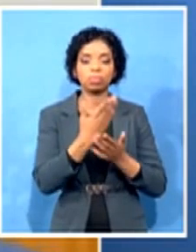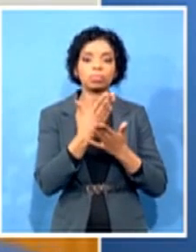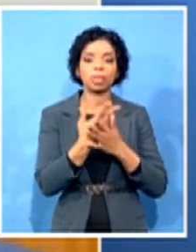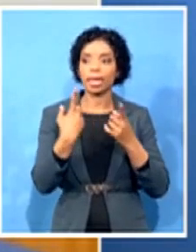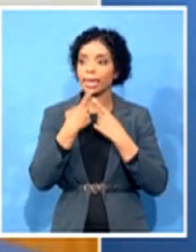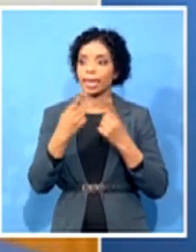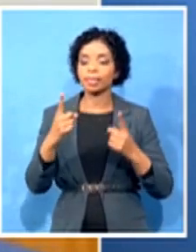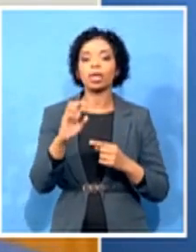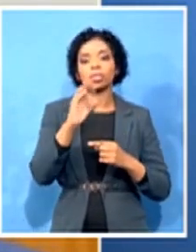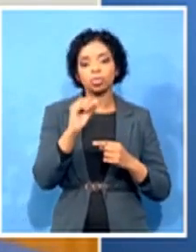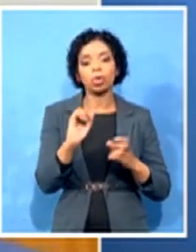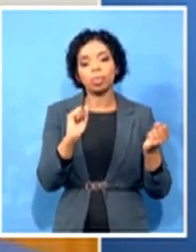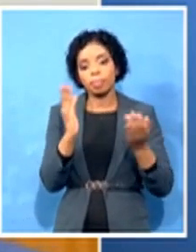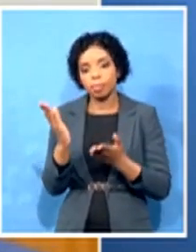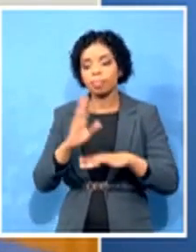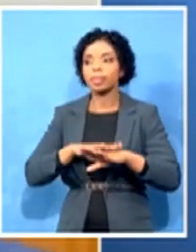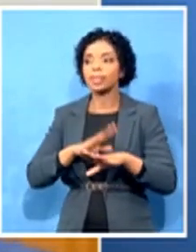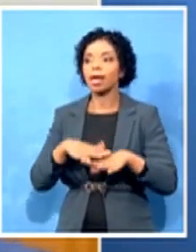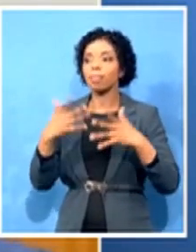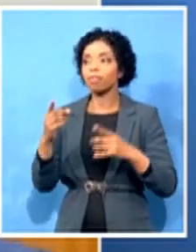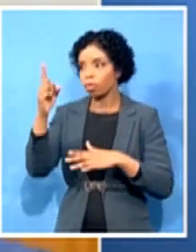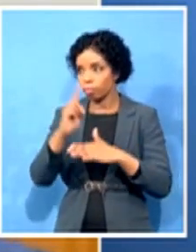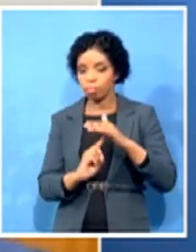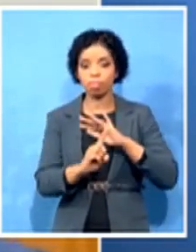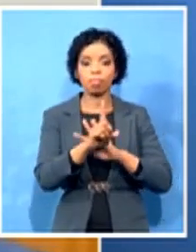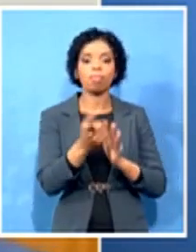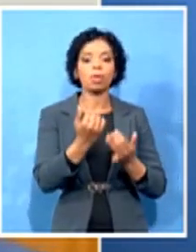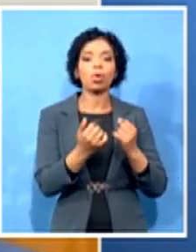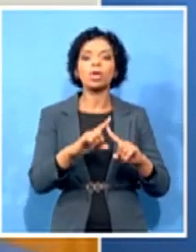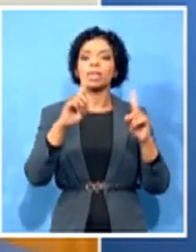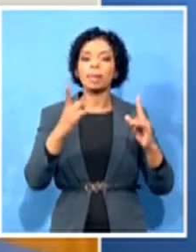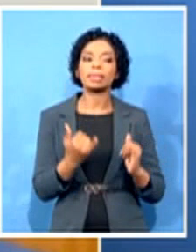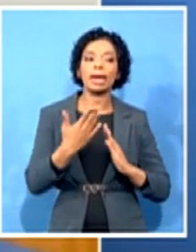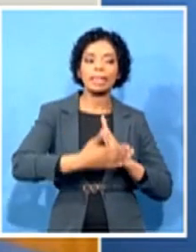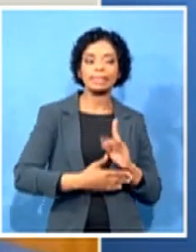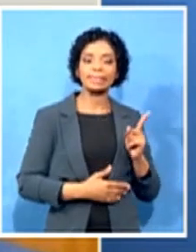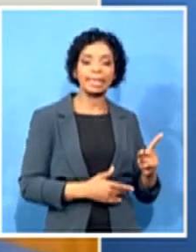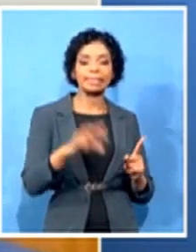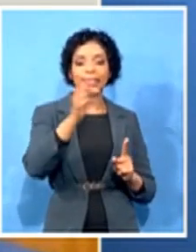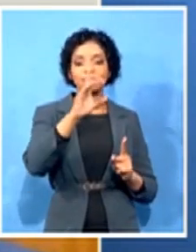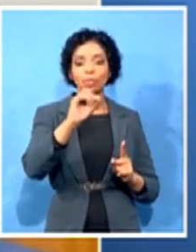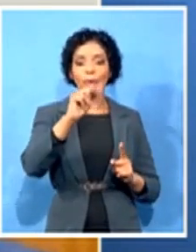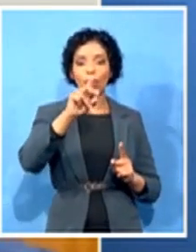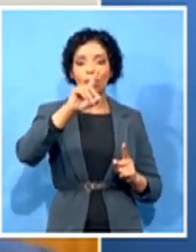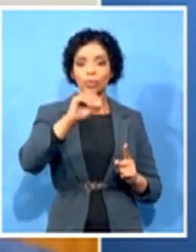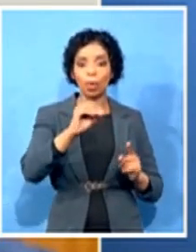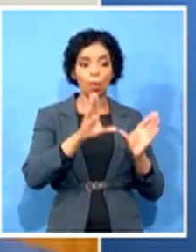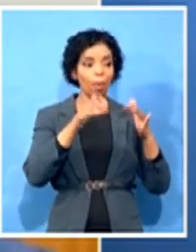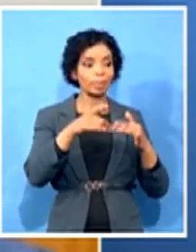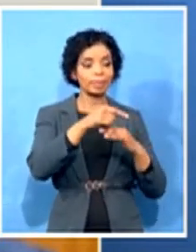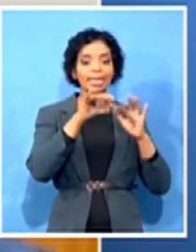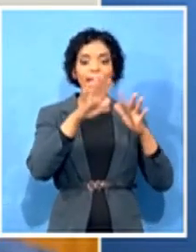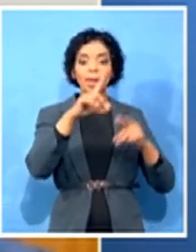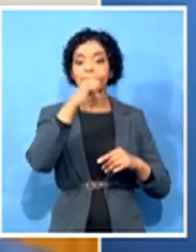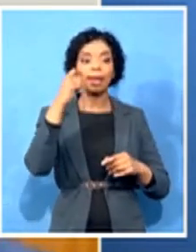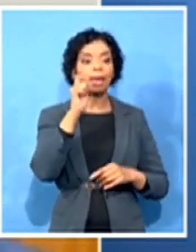we have the Zondo Commission running on the one side, and people has already named people there. So now in our law also we have the